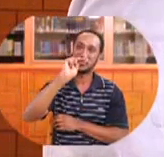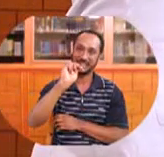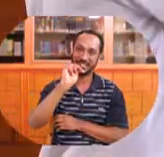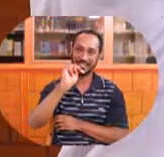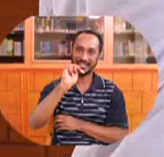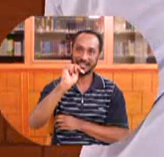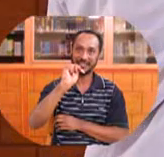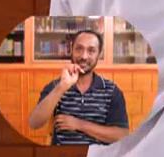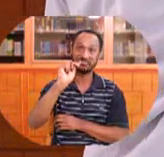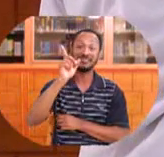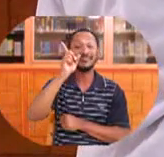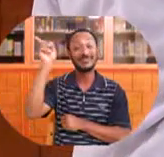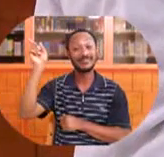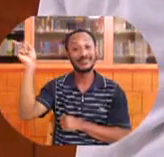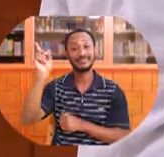which